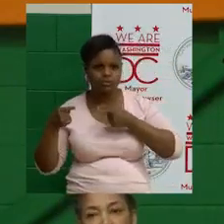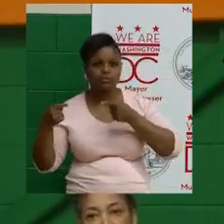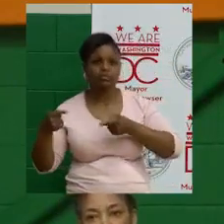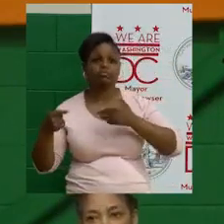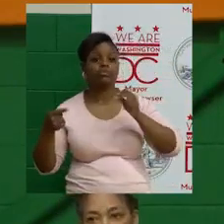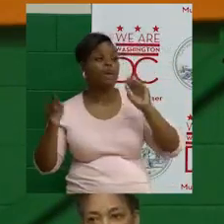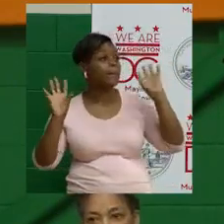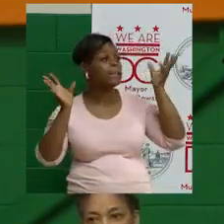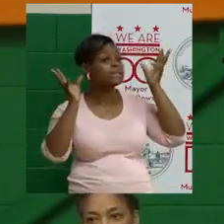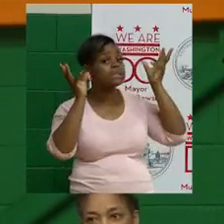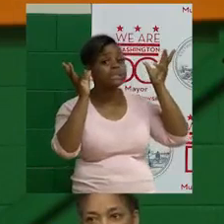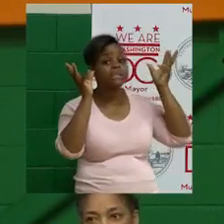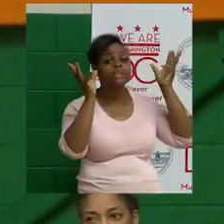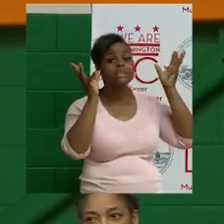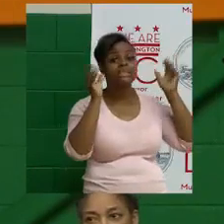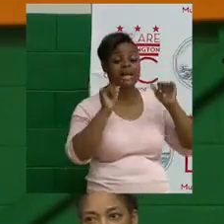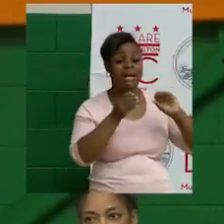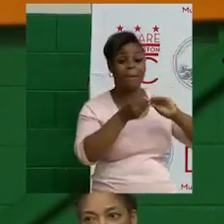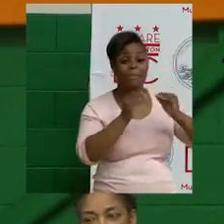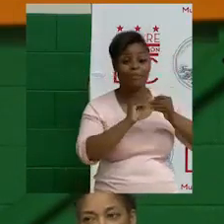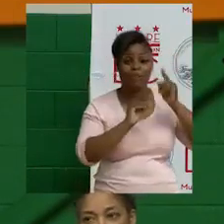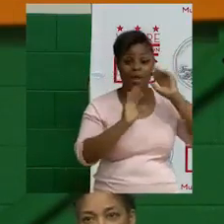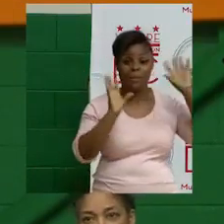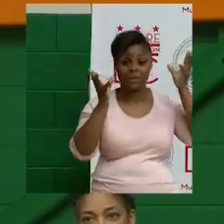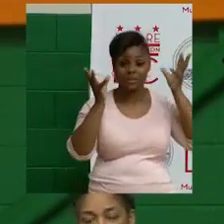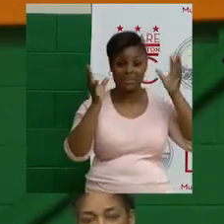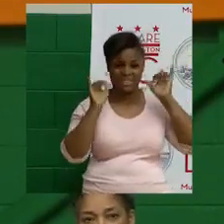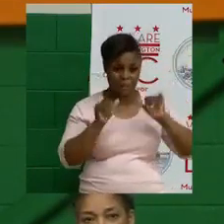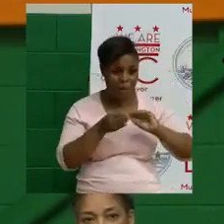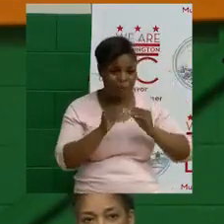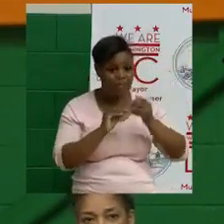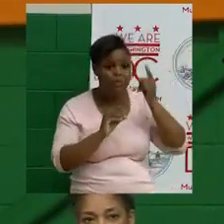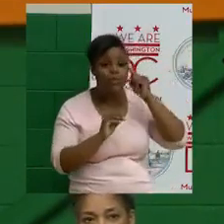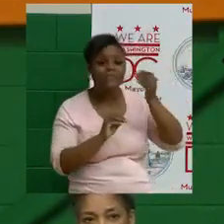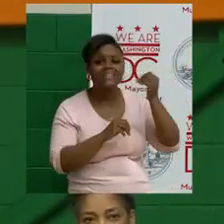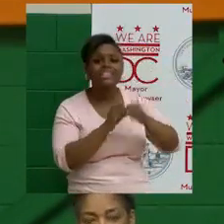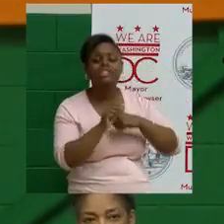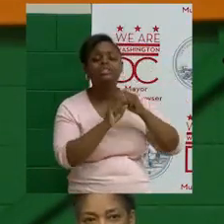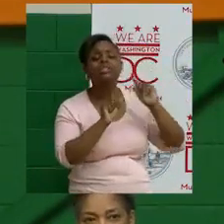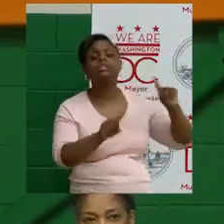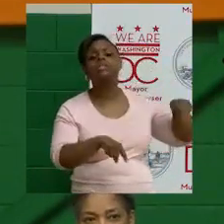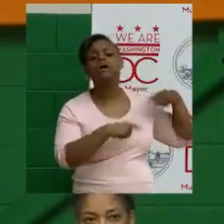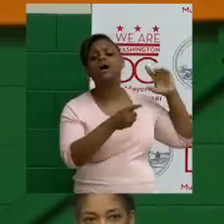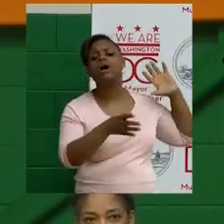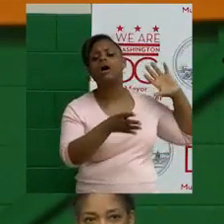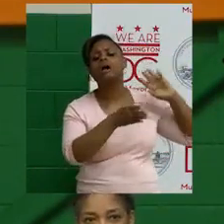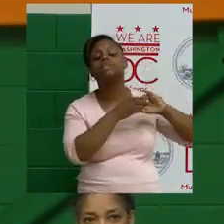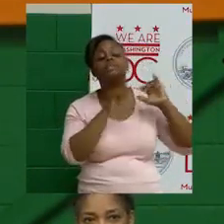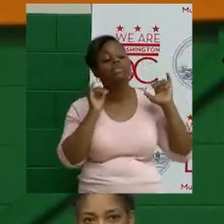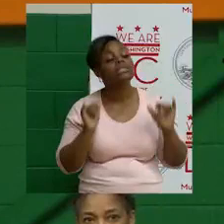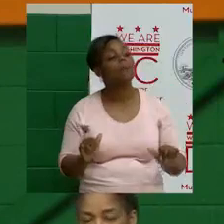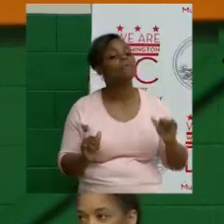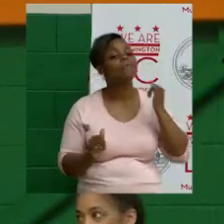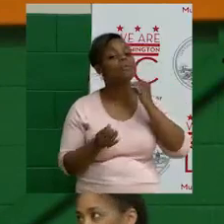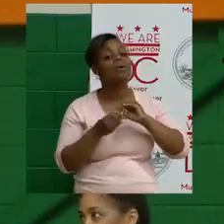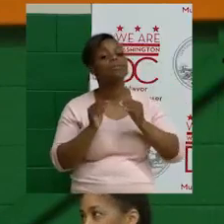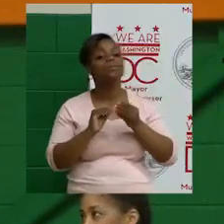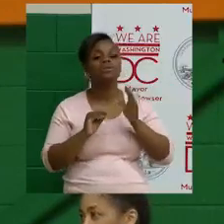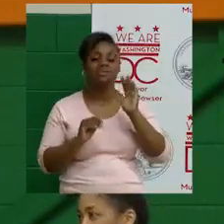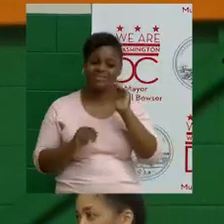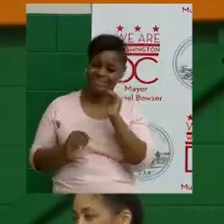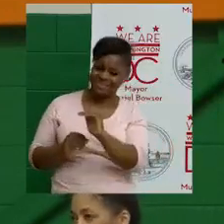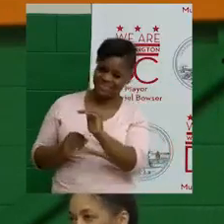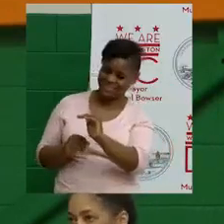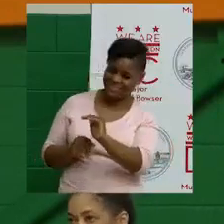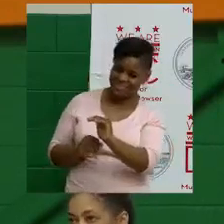same number of ambulances going on the street every day for 15 years. So when I realized this, I told our 911 call director, can you send